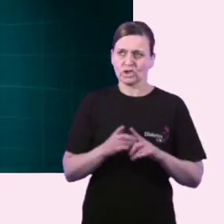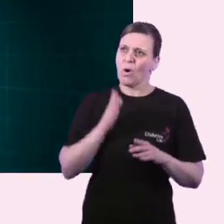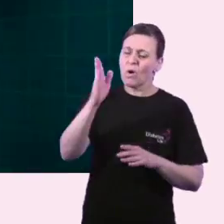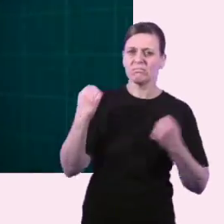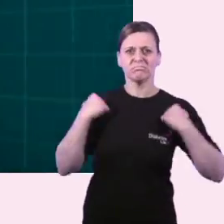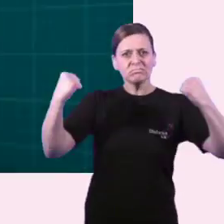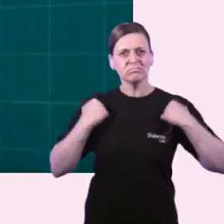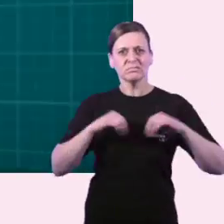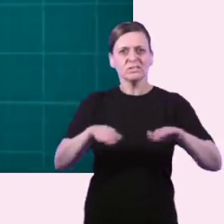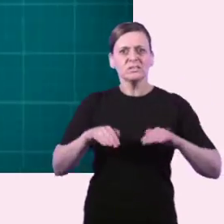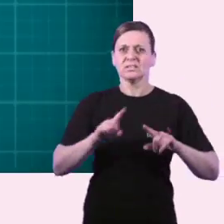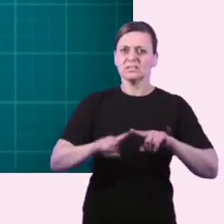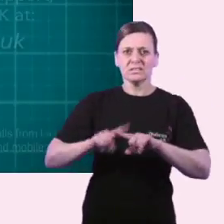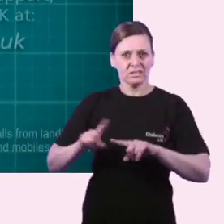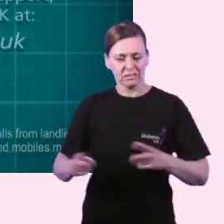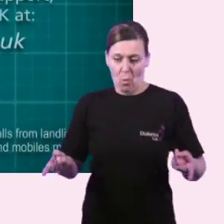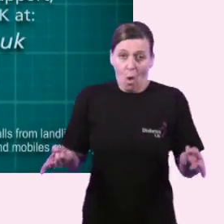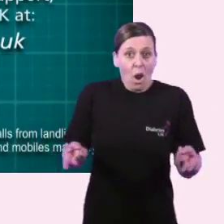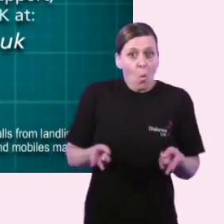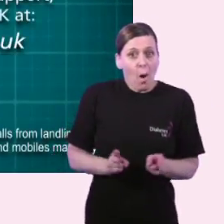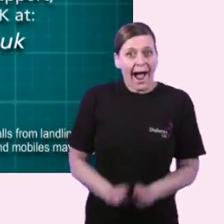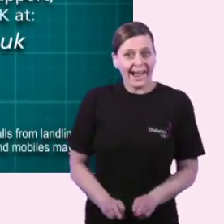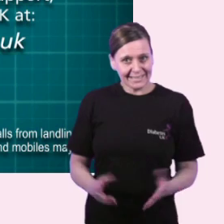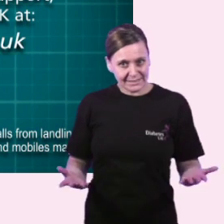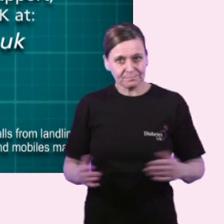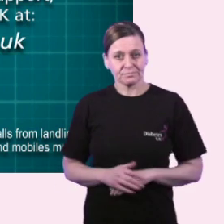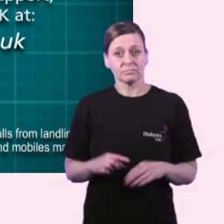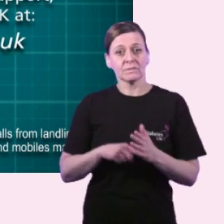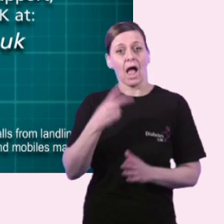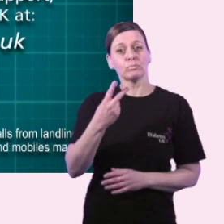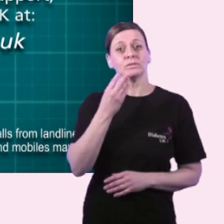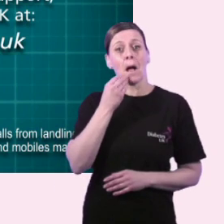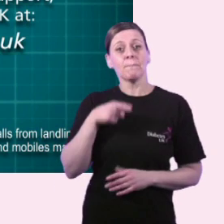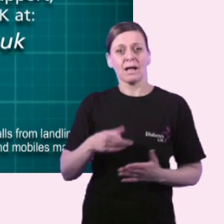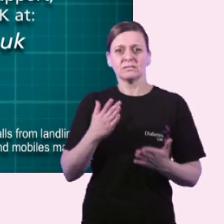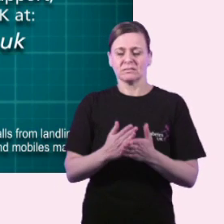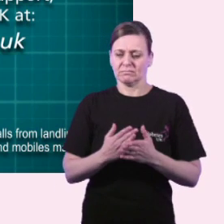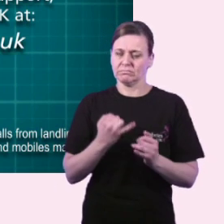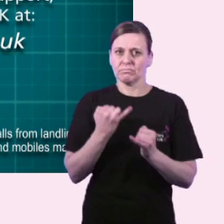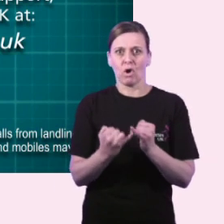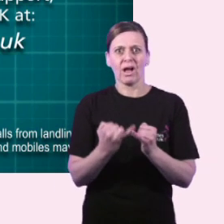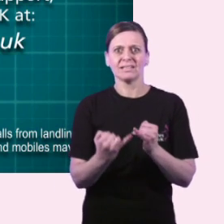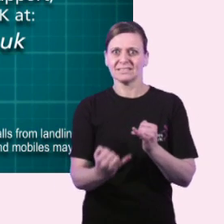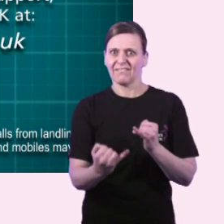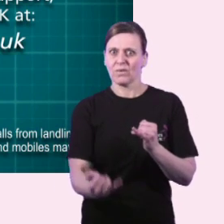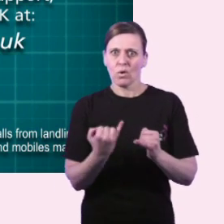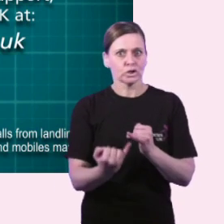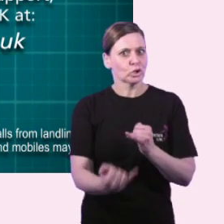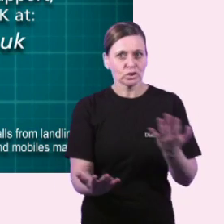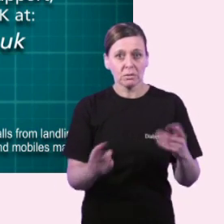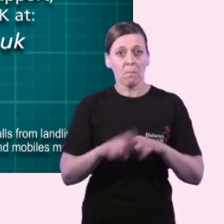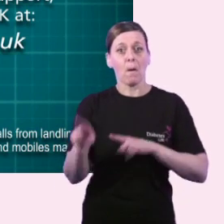5 can be